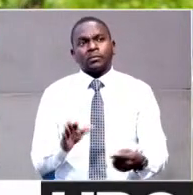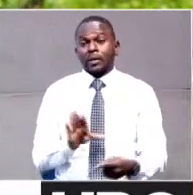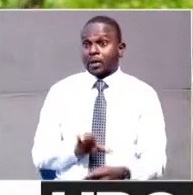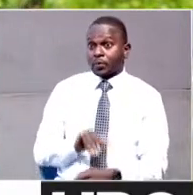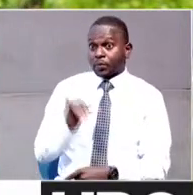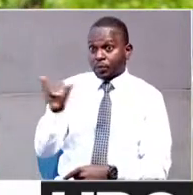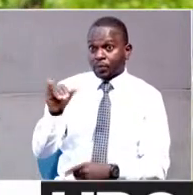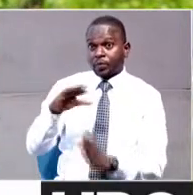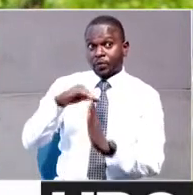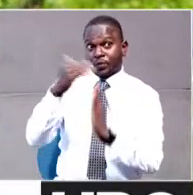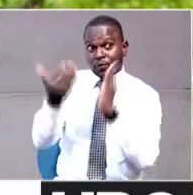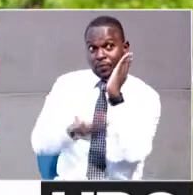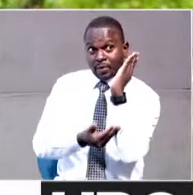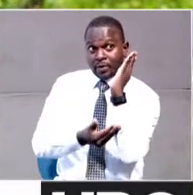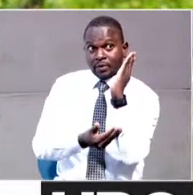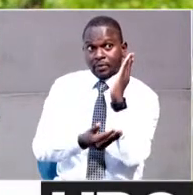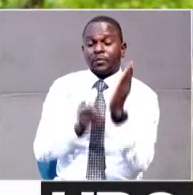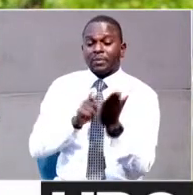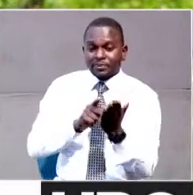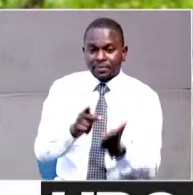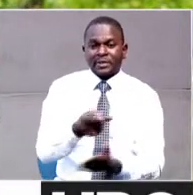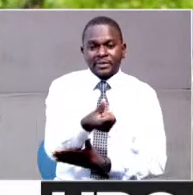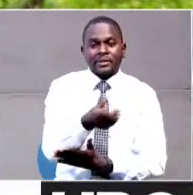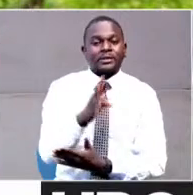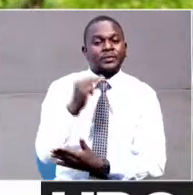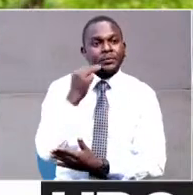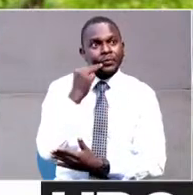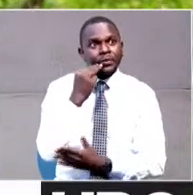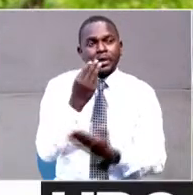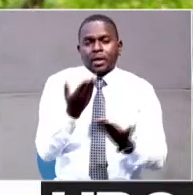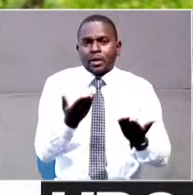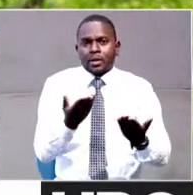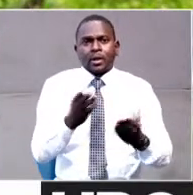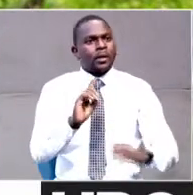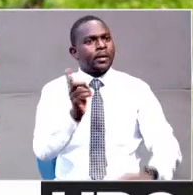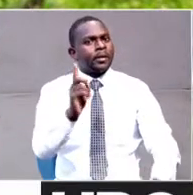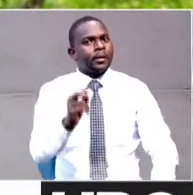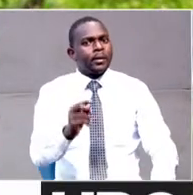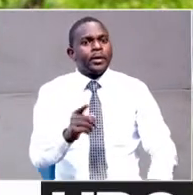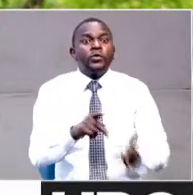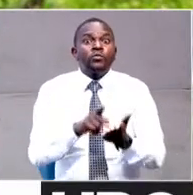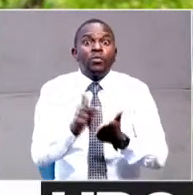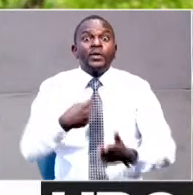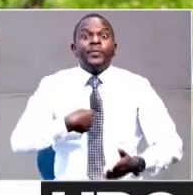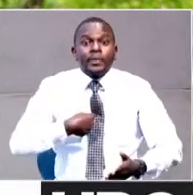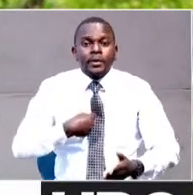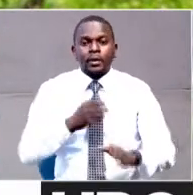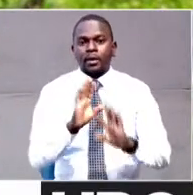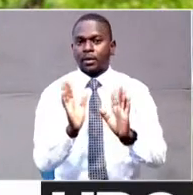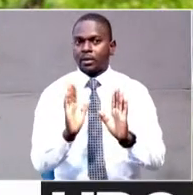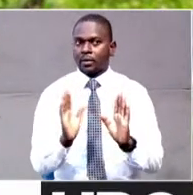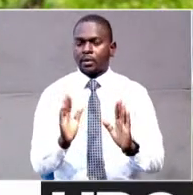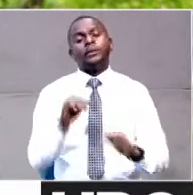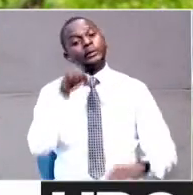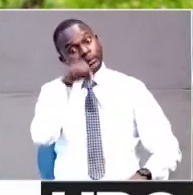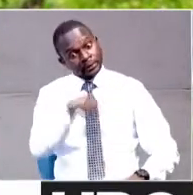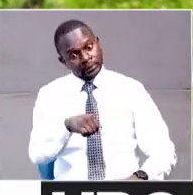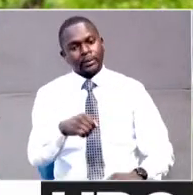back, you have to pay 6 million because I bought you. Then I told her, you bought me? Then she was like,